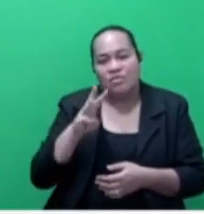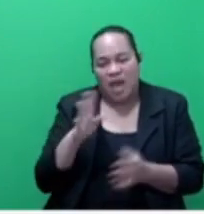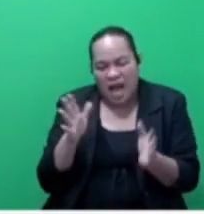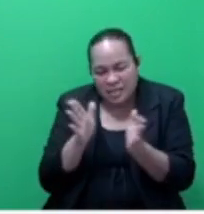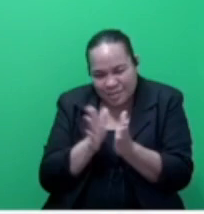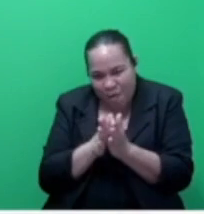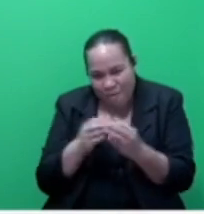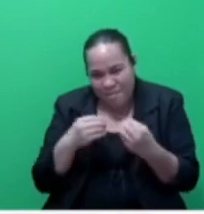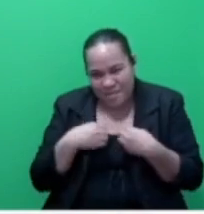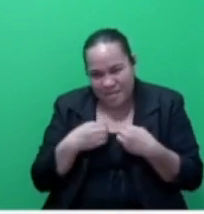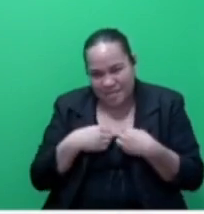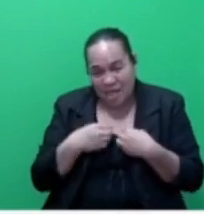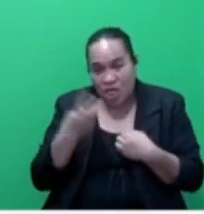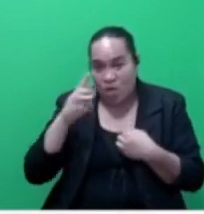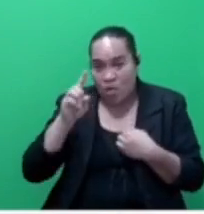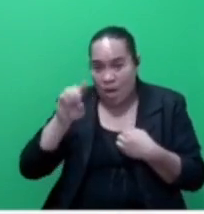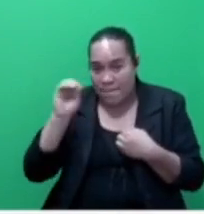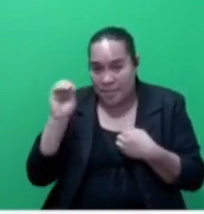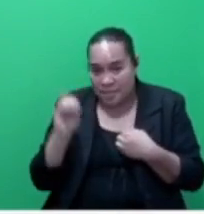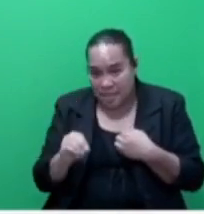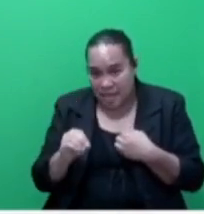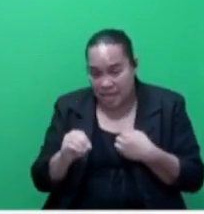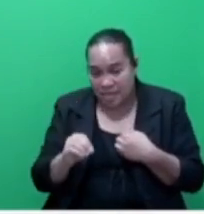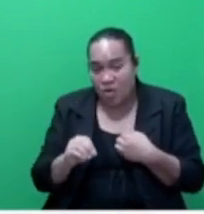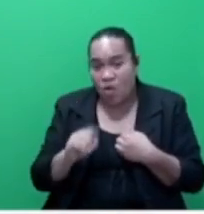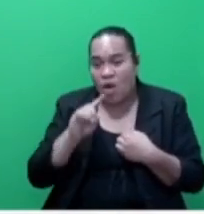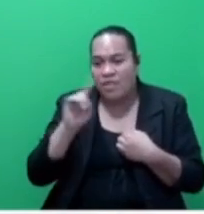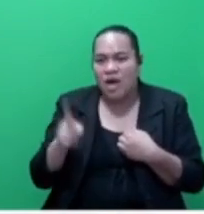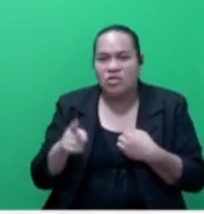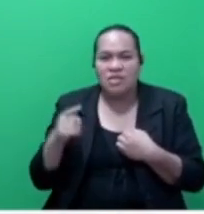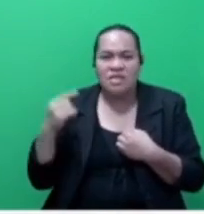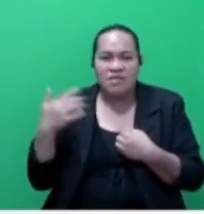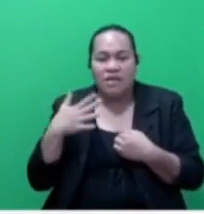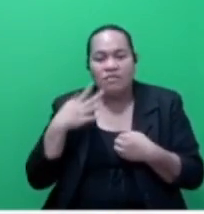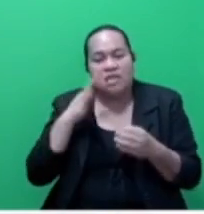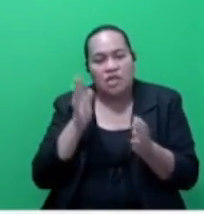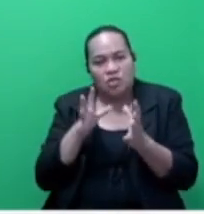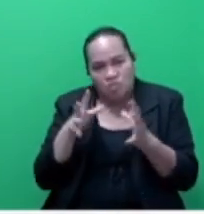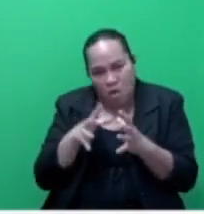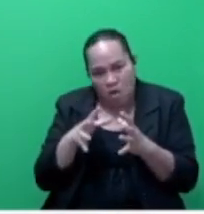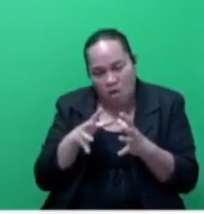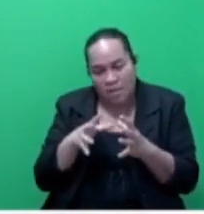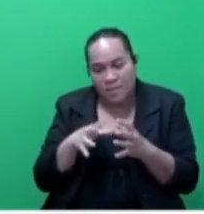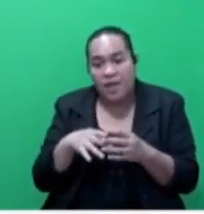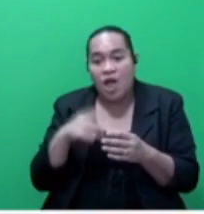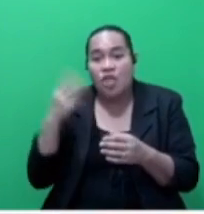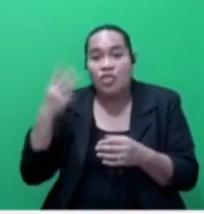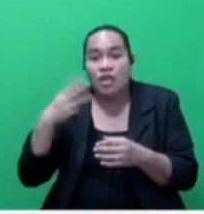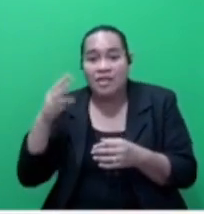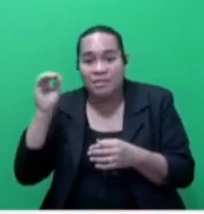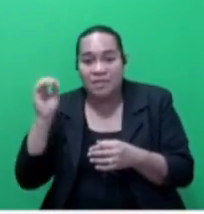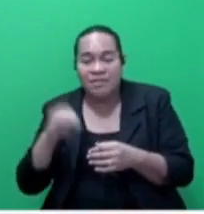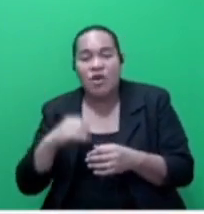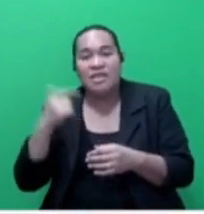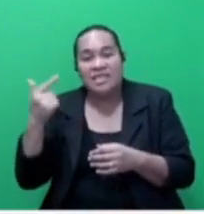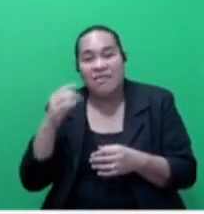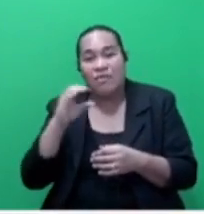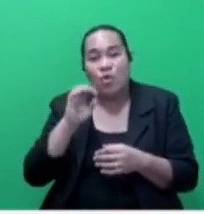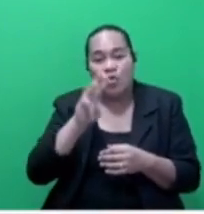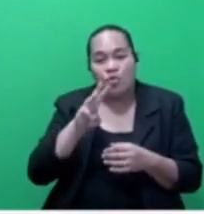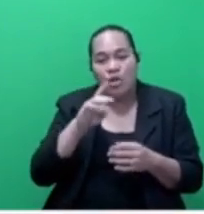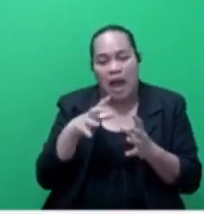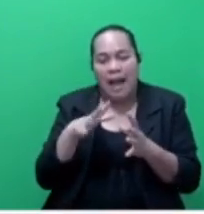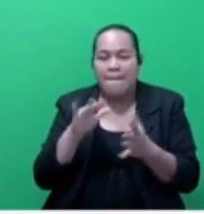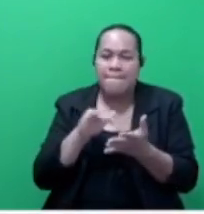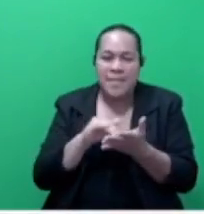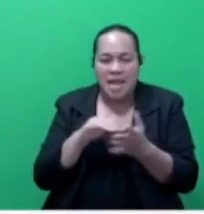businesses. 31%, or 1,718, are small businesses. 13%, or 703, are